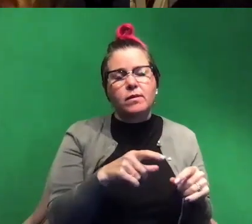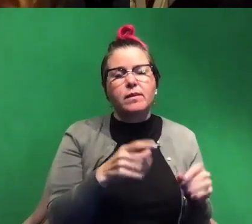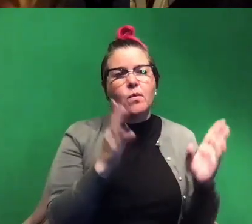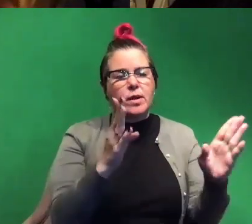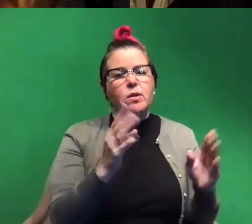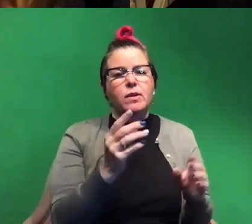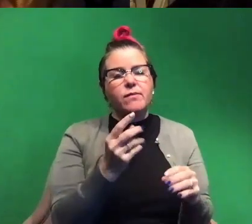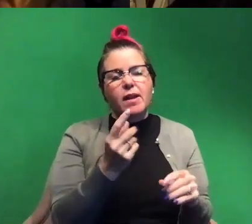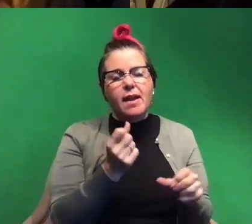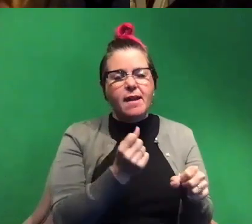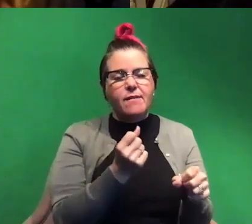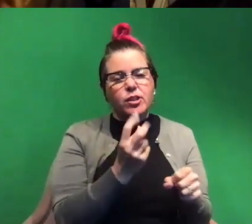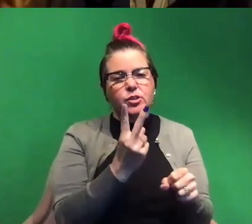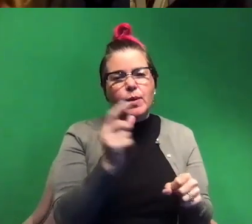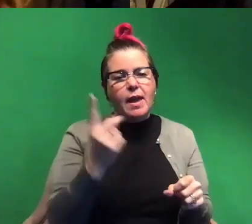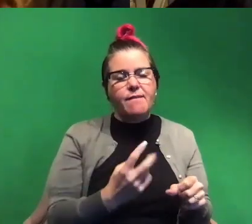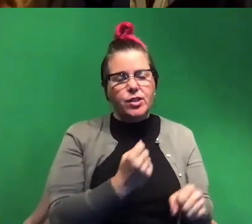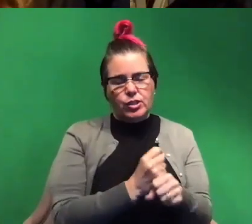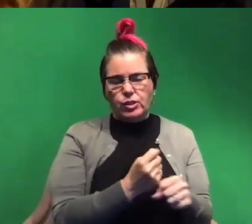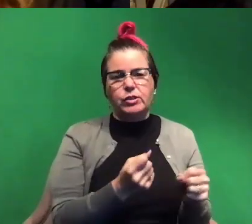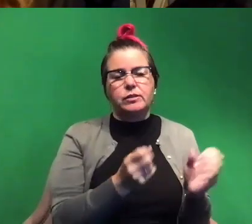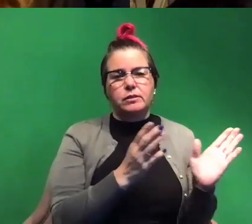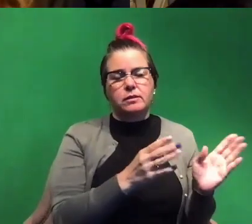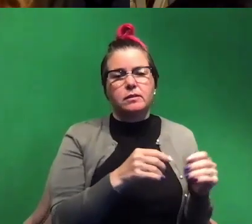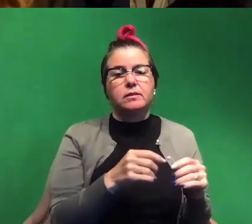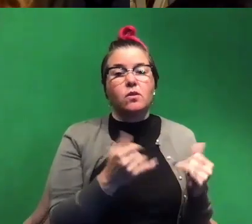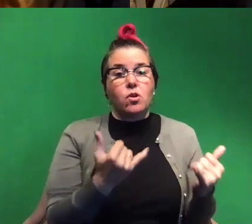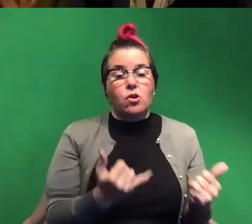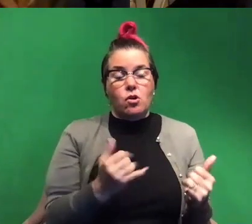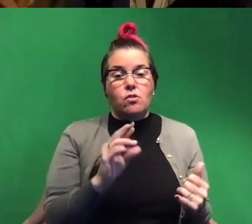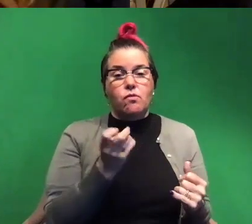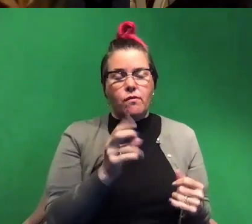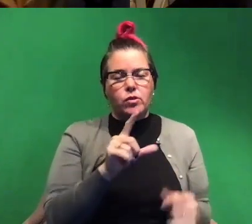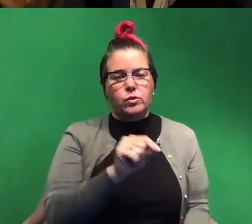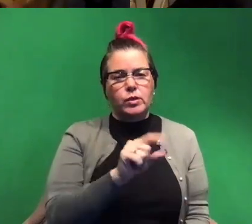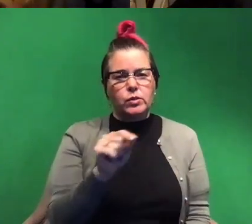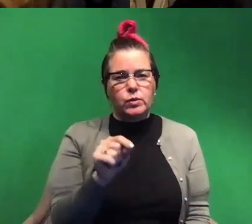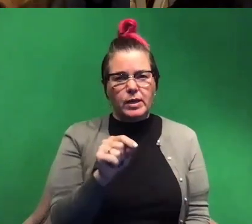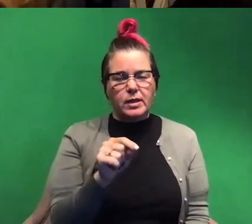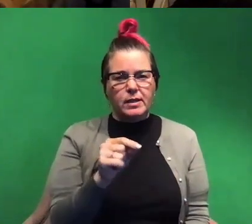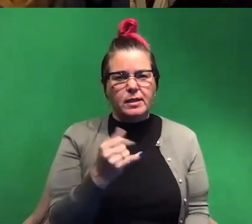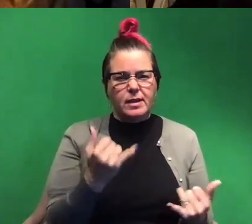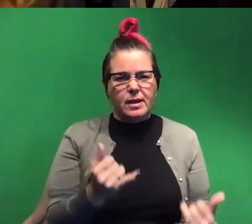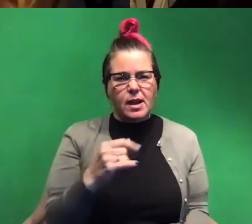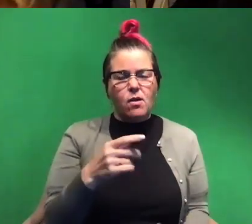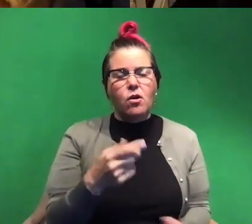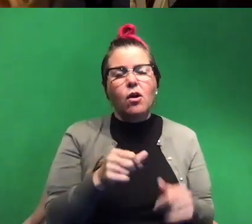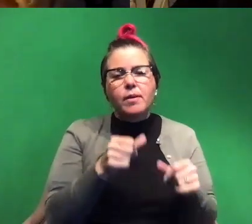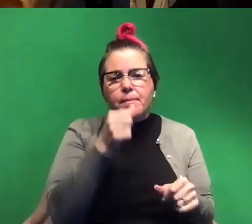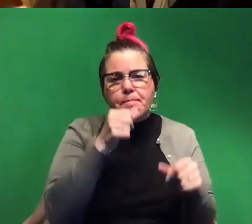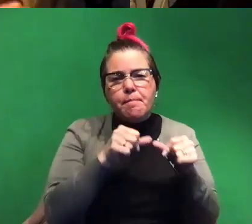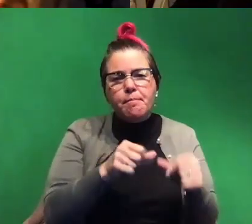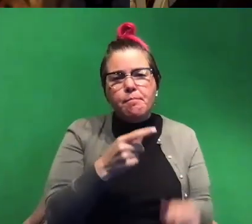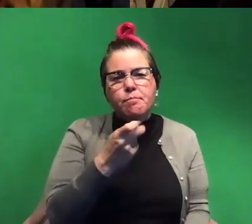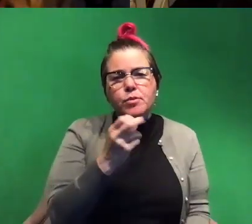2.5 years. Oh. And so the current rover, Mars 2020, which I think is now called Perseverance, was supposed to